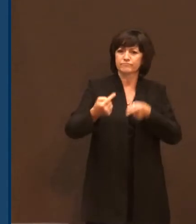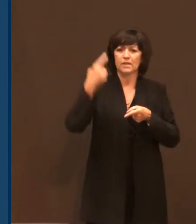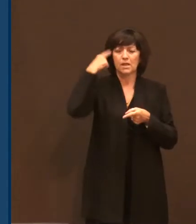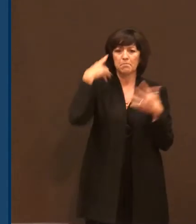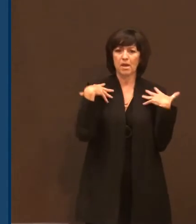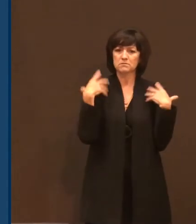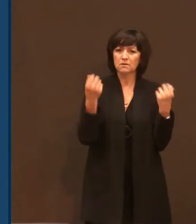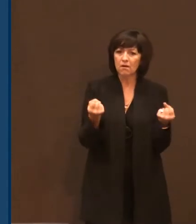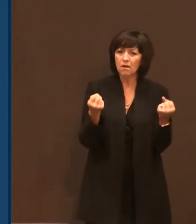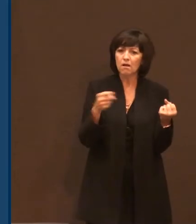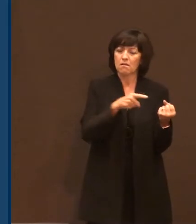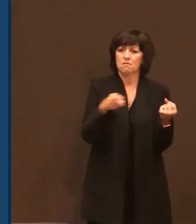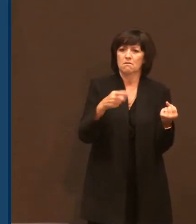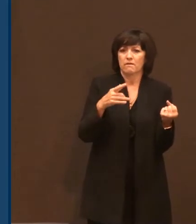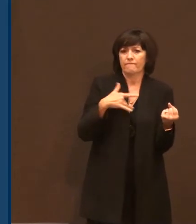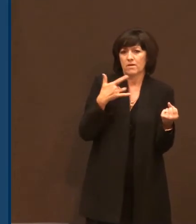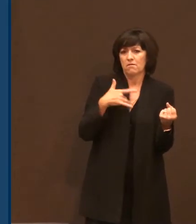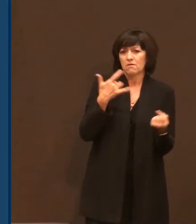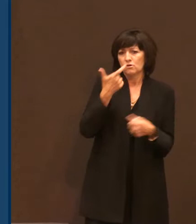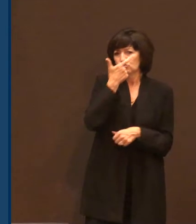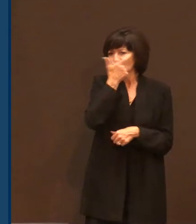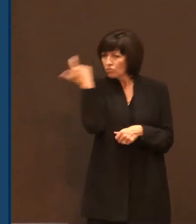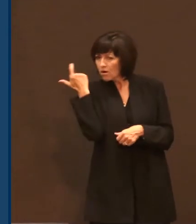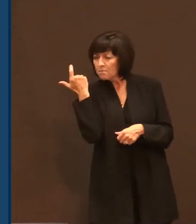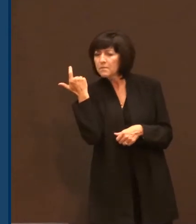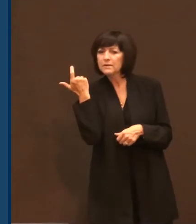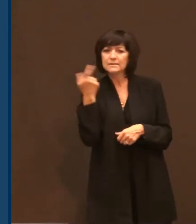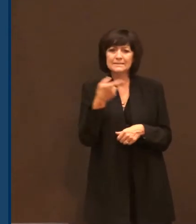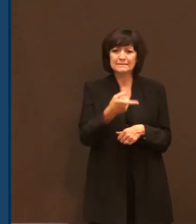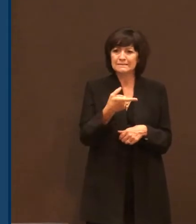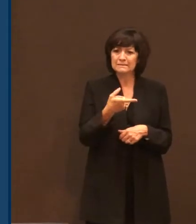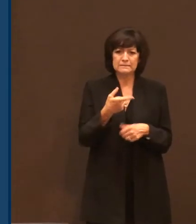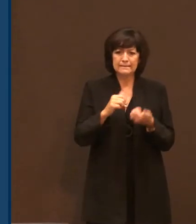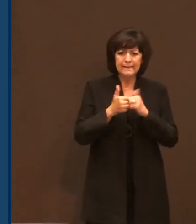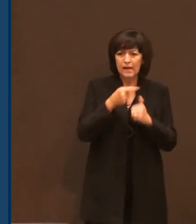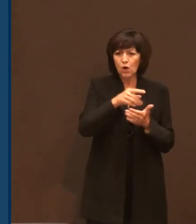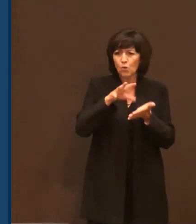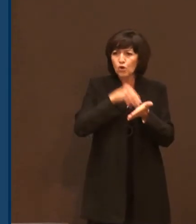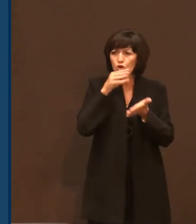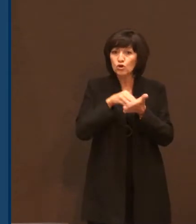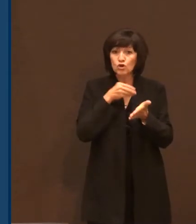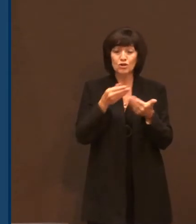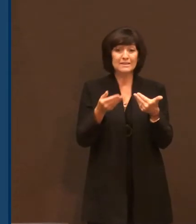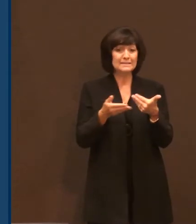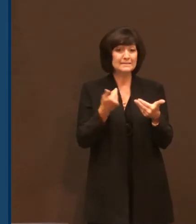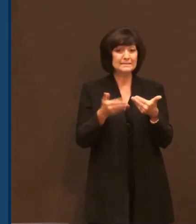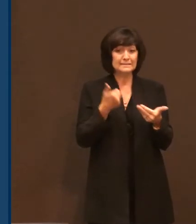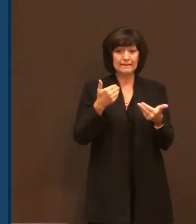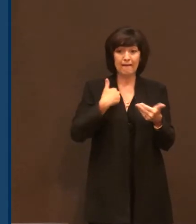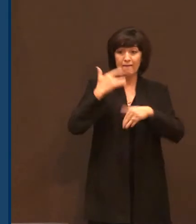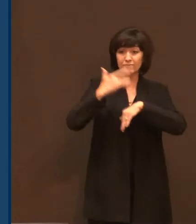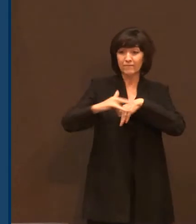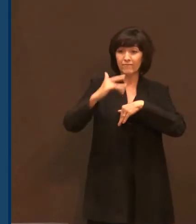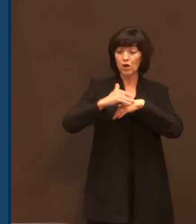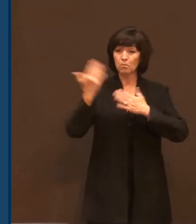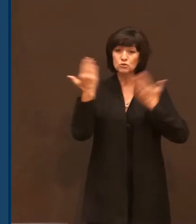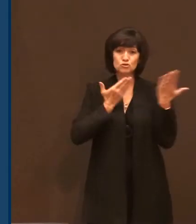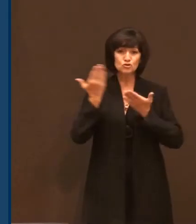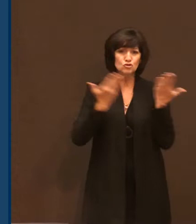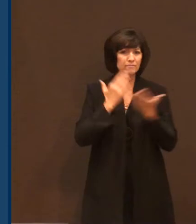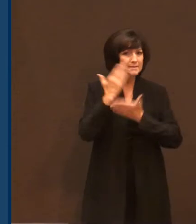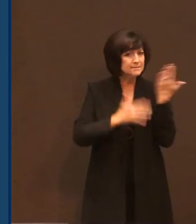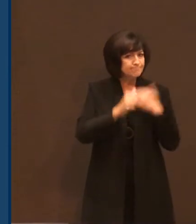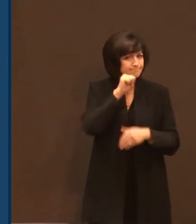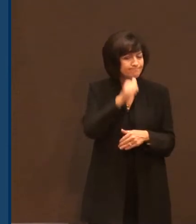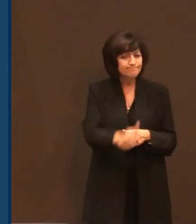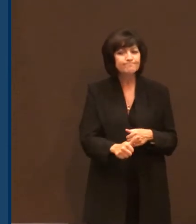trauma that's affecting their ability to learn. They get those services in schools as well. God knows that we've